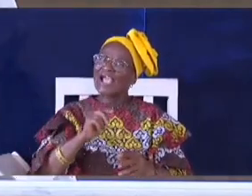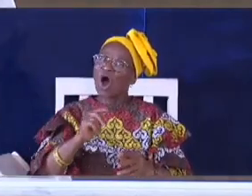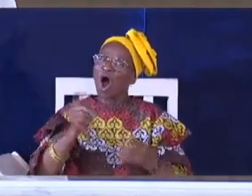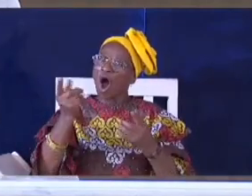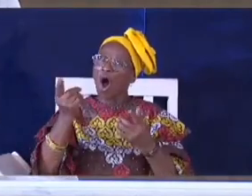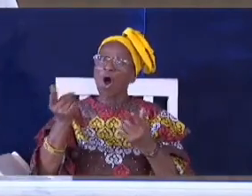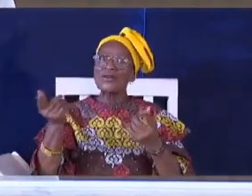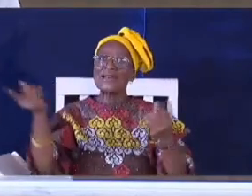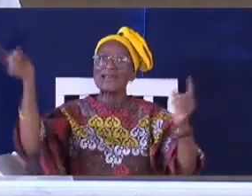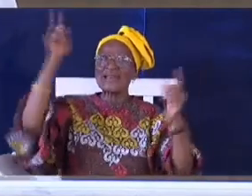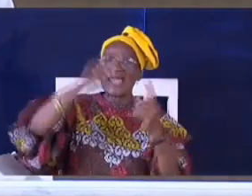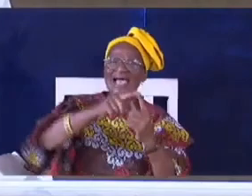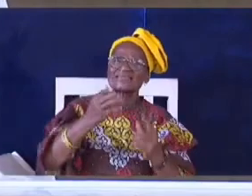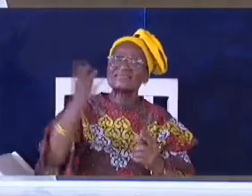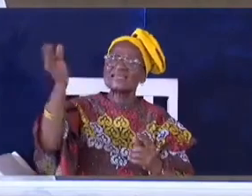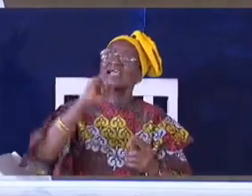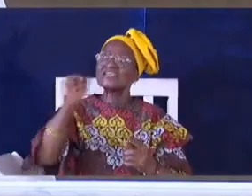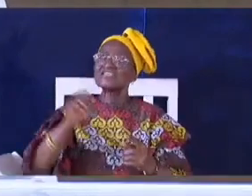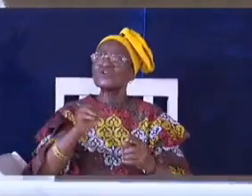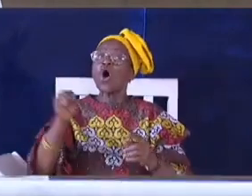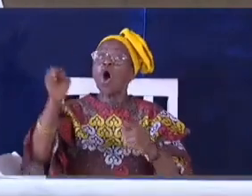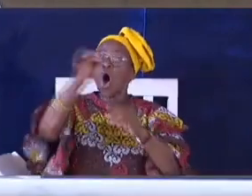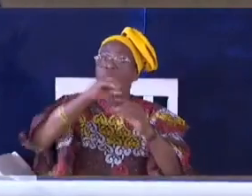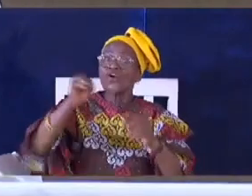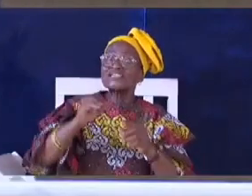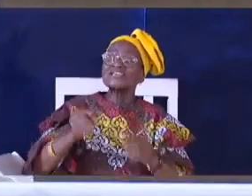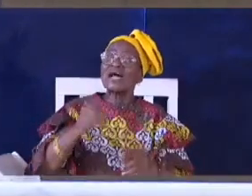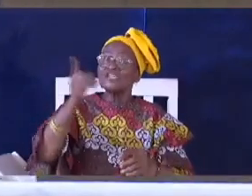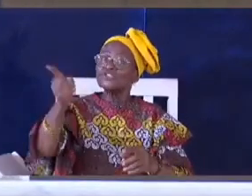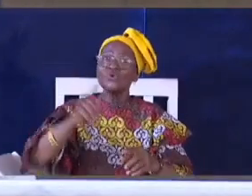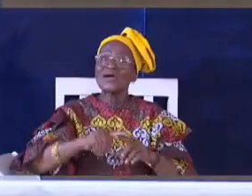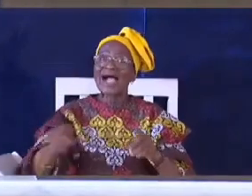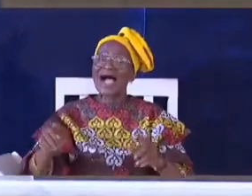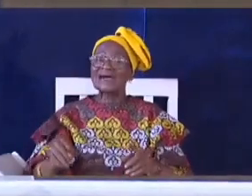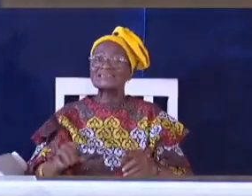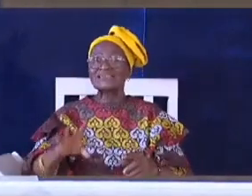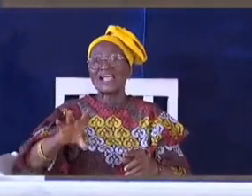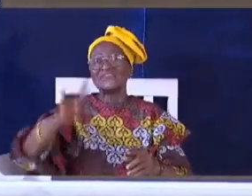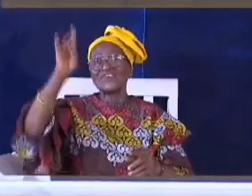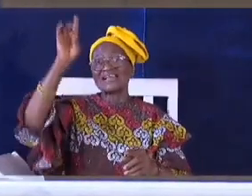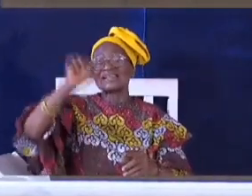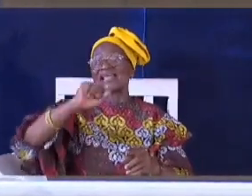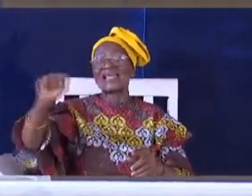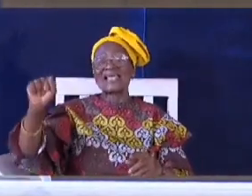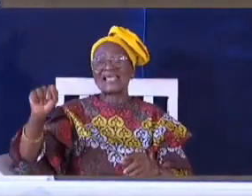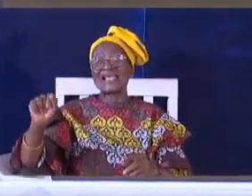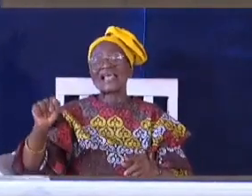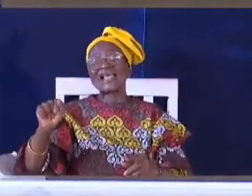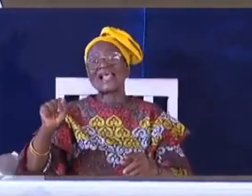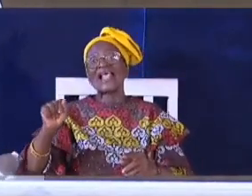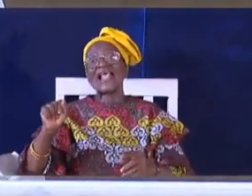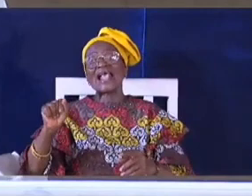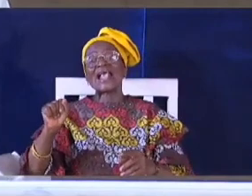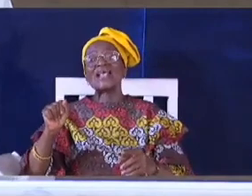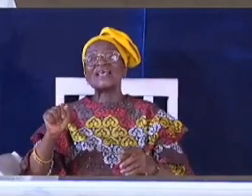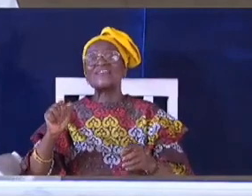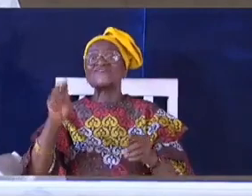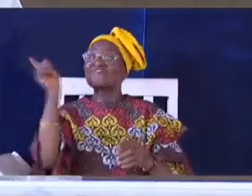You can never find a counterfeit 2,000 naira note because there's no